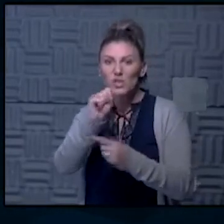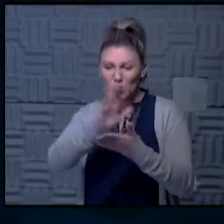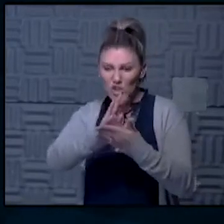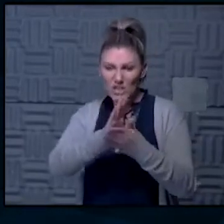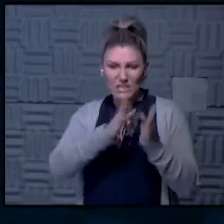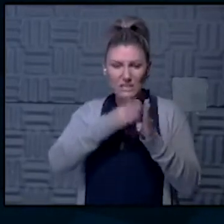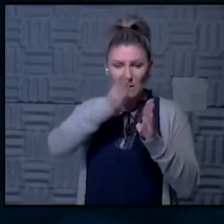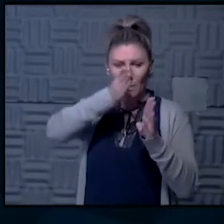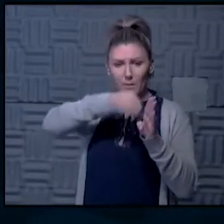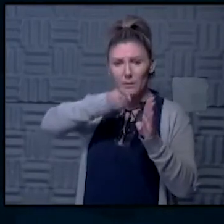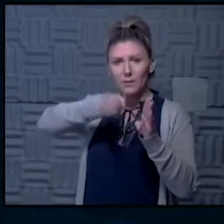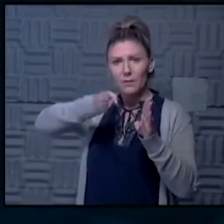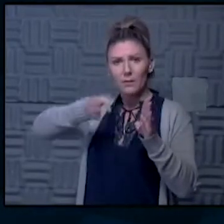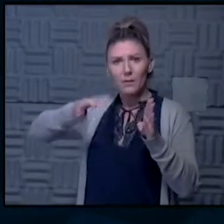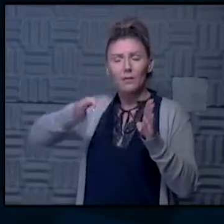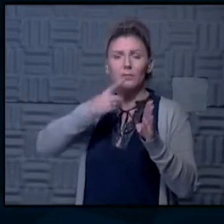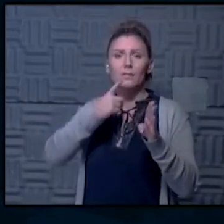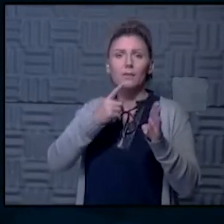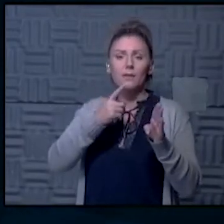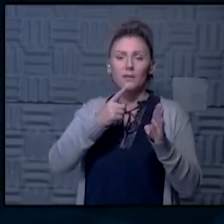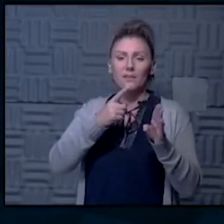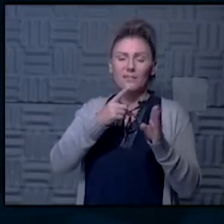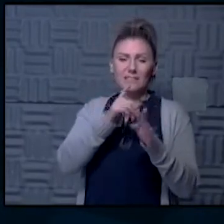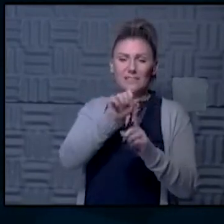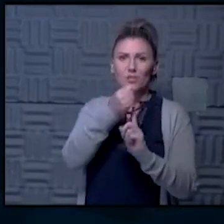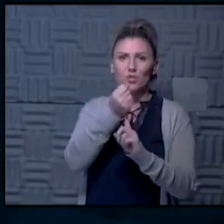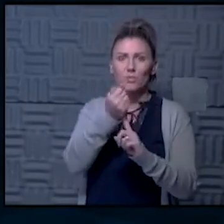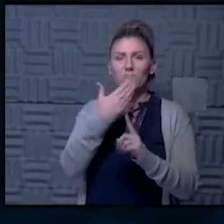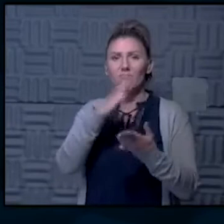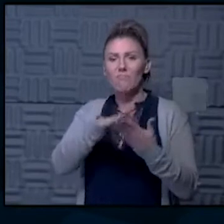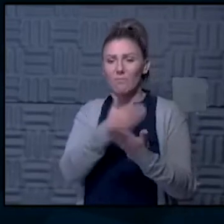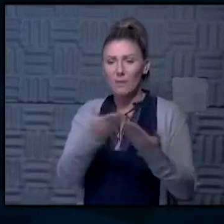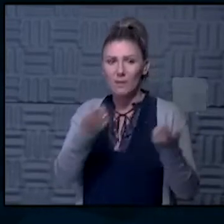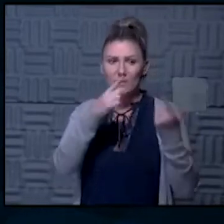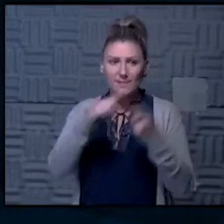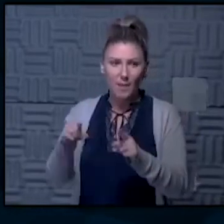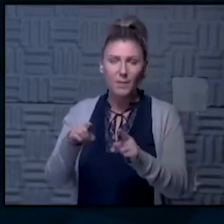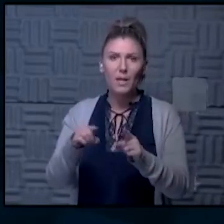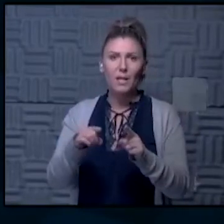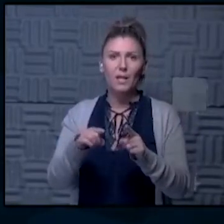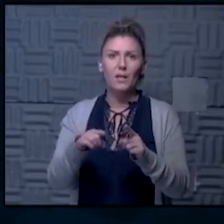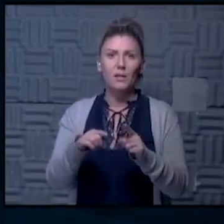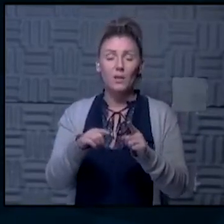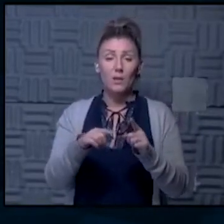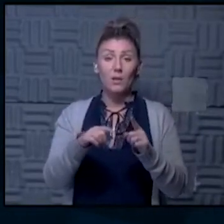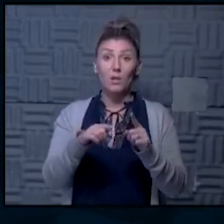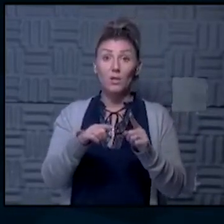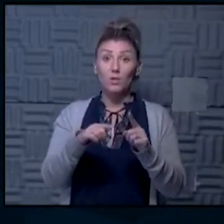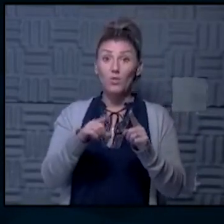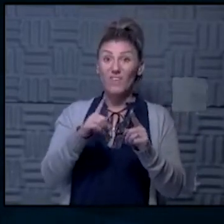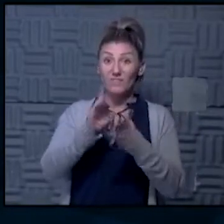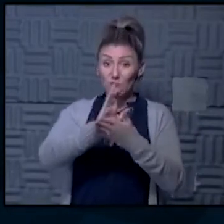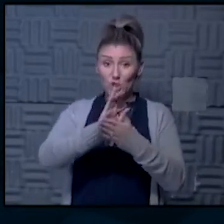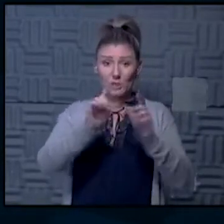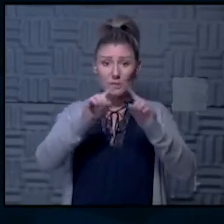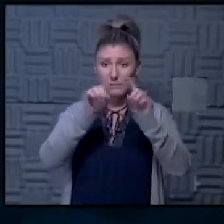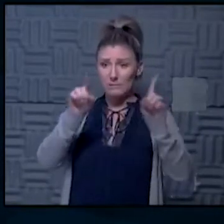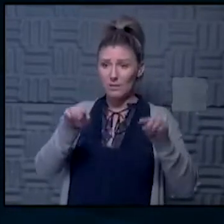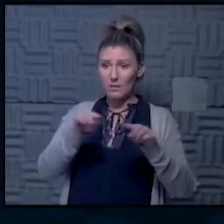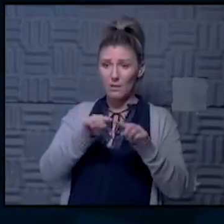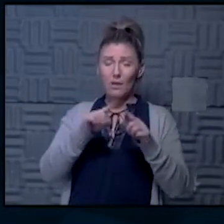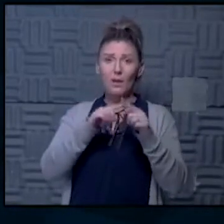in circumstances where bad things happen, the holes in the Swiss cheese tend to line